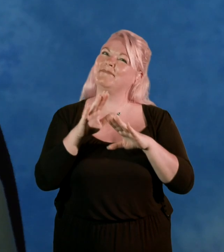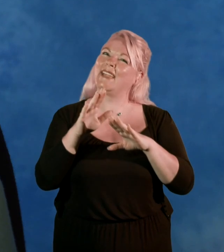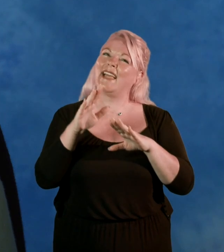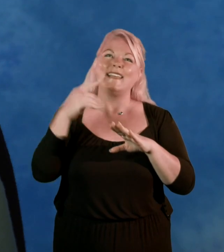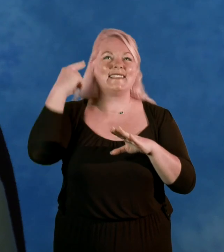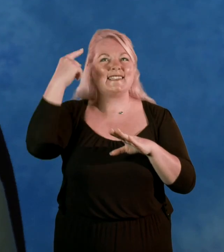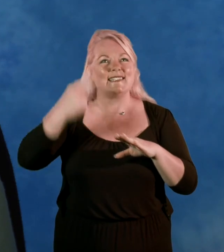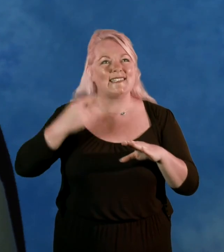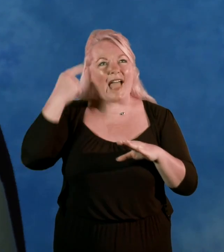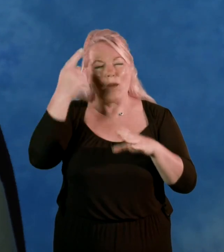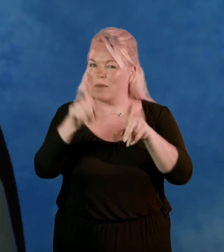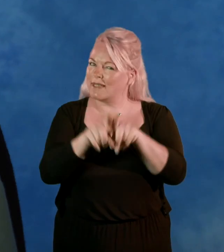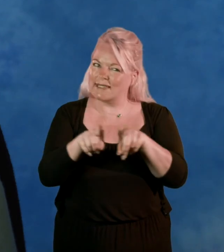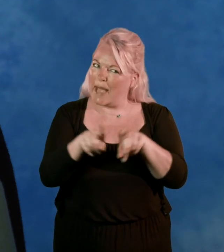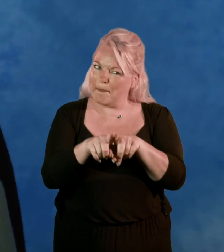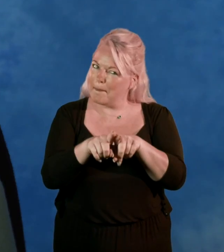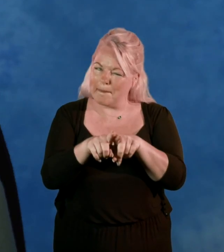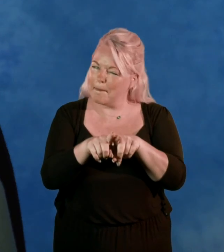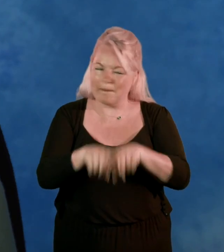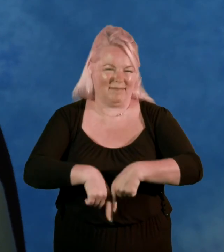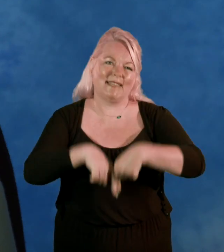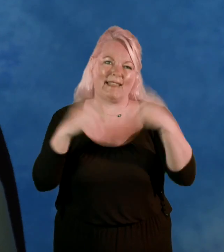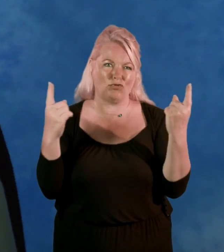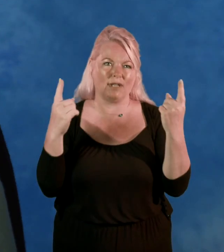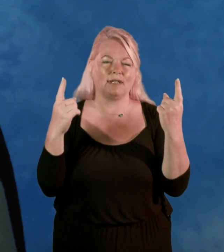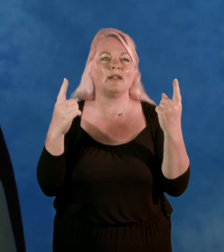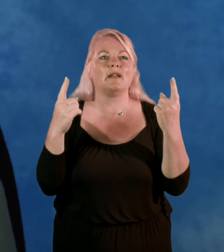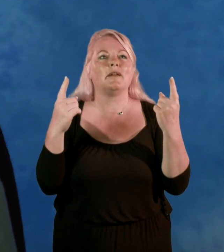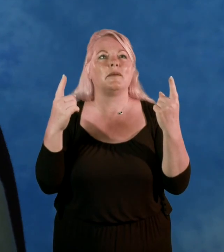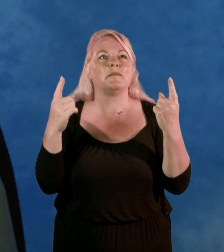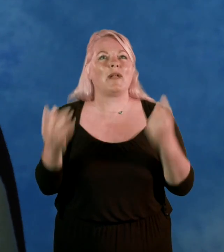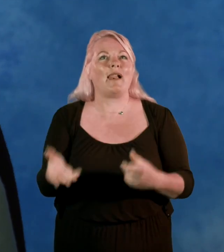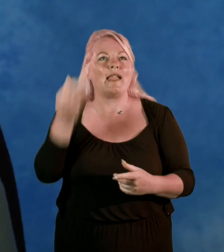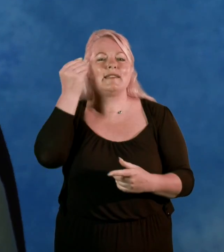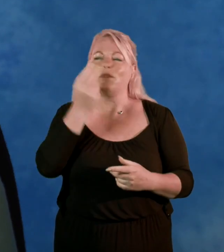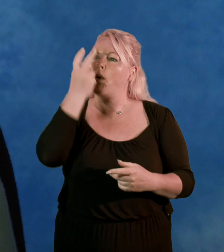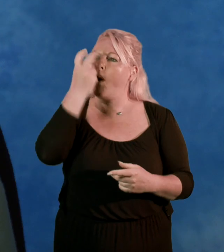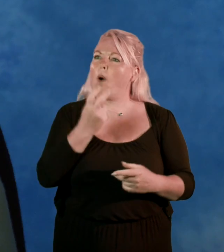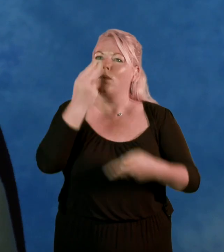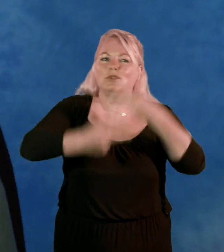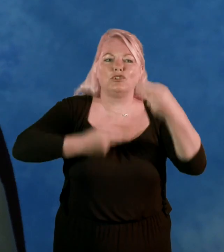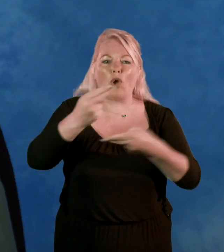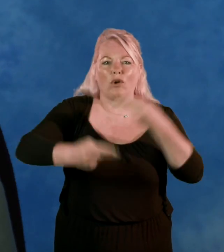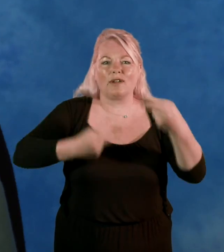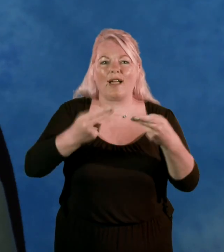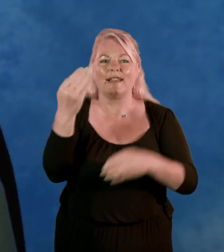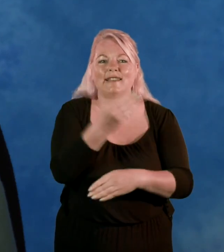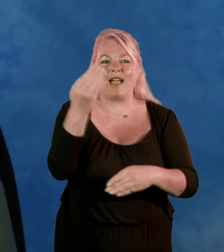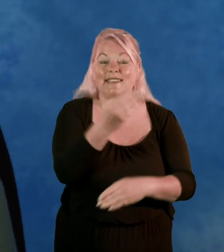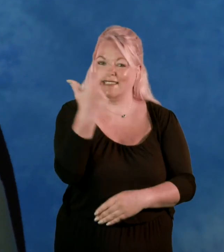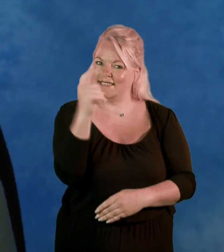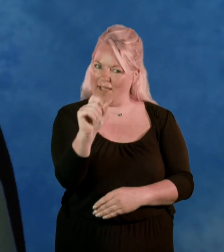sounds quite as it used to if I listen to some of the old songs of the 1970s that were